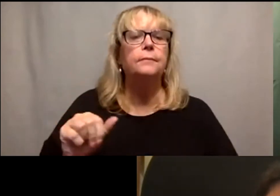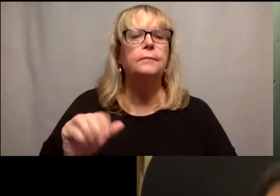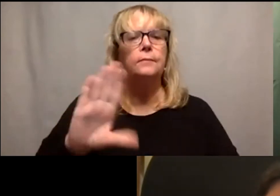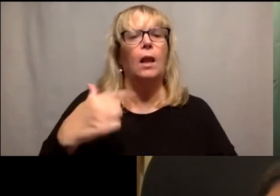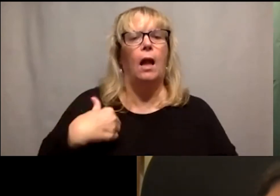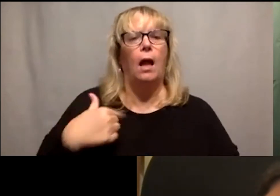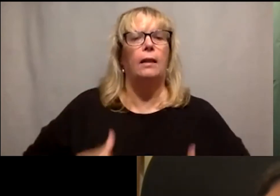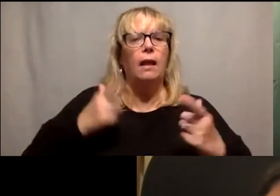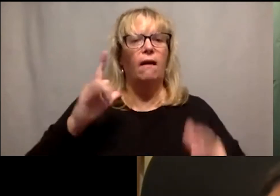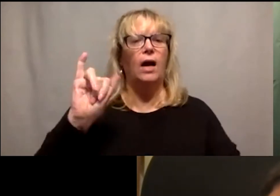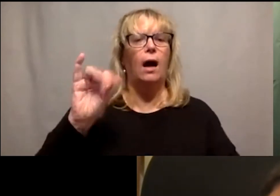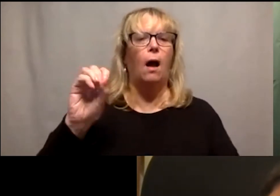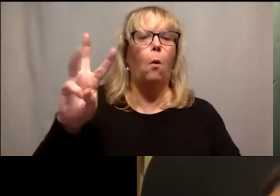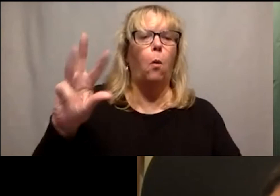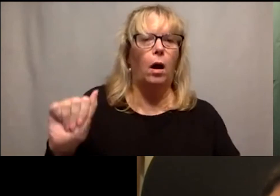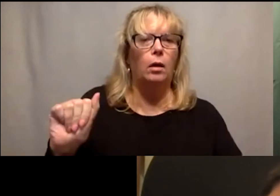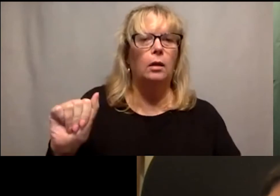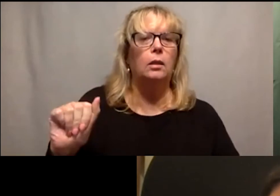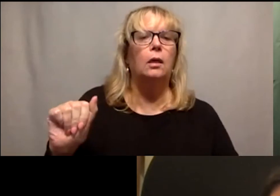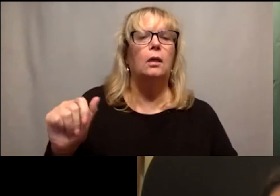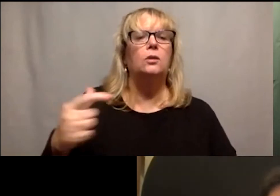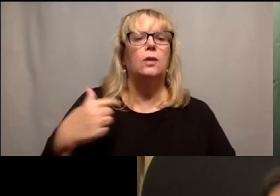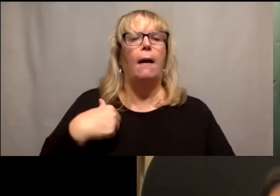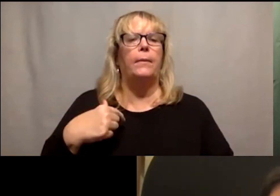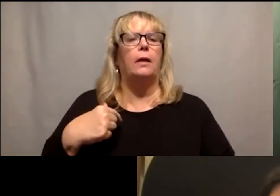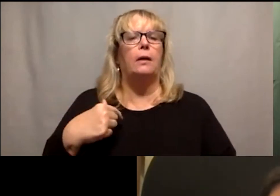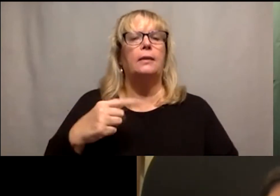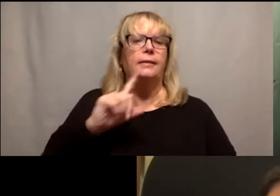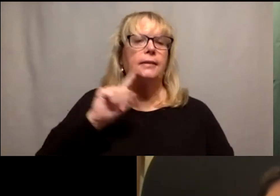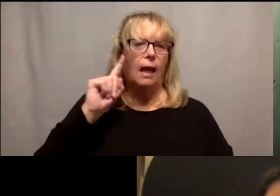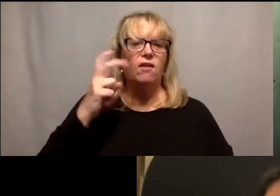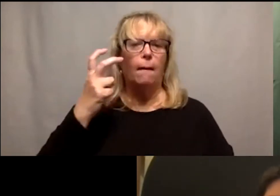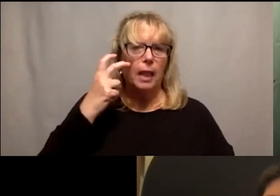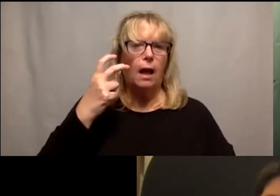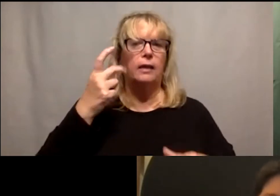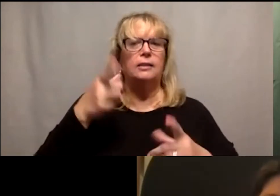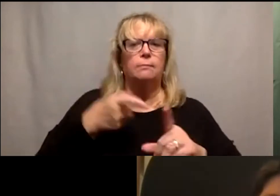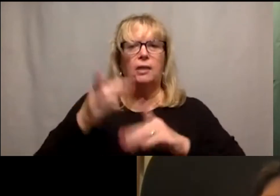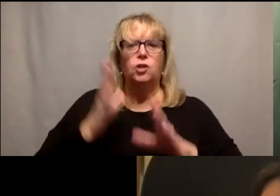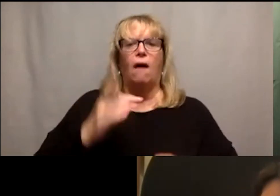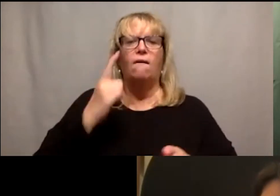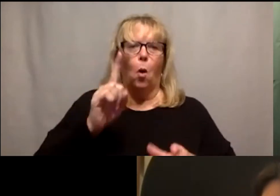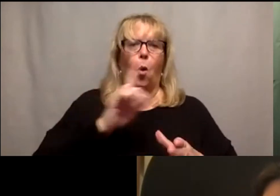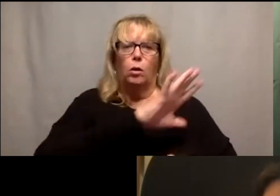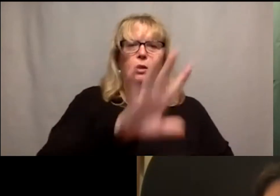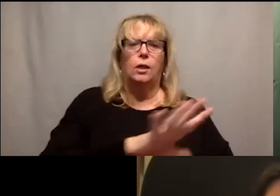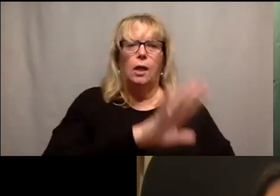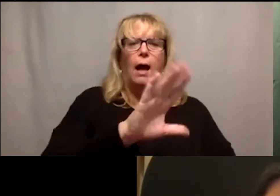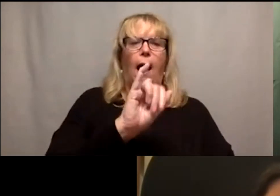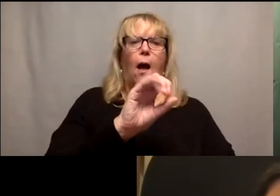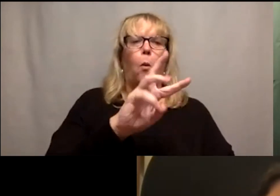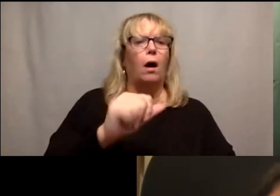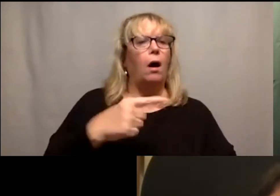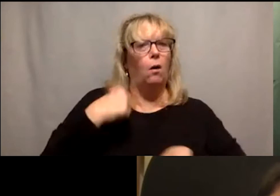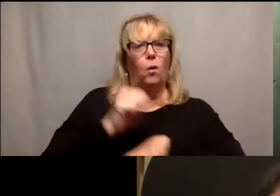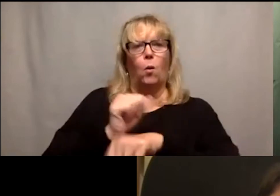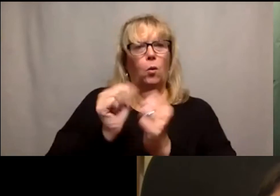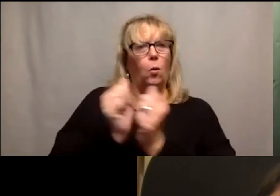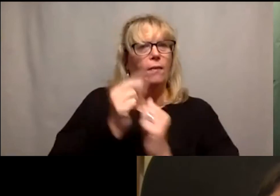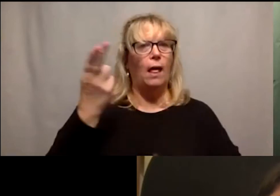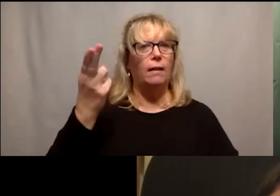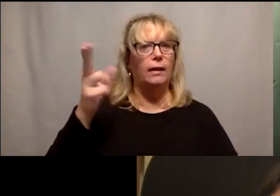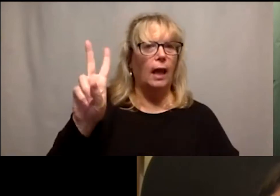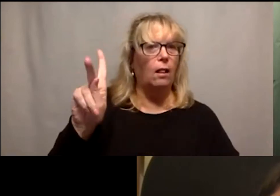in Iowa, so I'm a deafblind specialist and I cover the state of Iowa. I've worked with Helen Keller now for a few